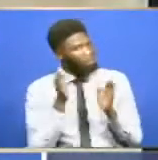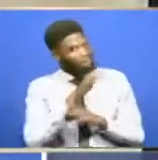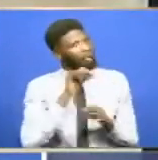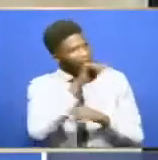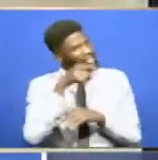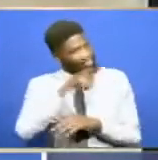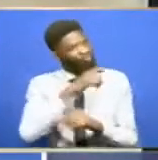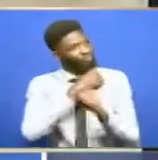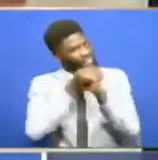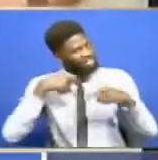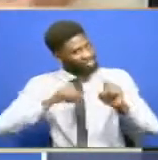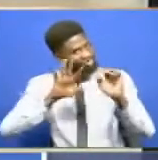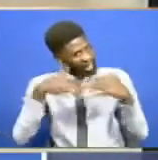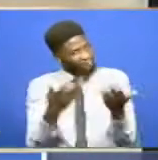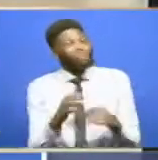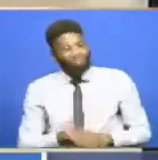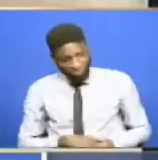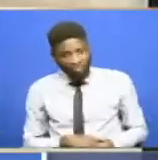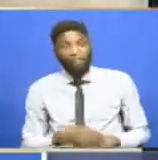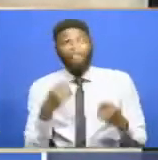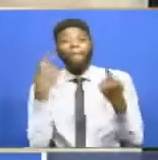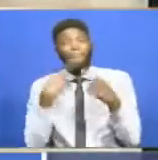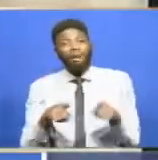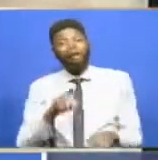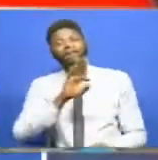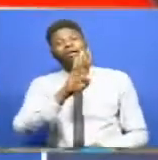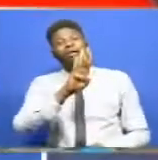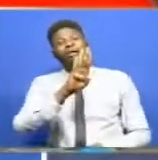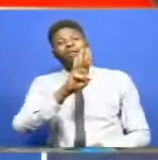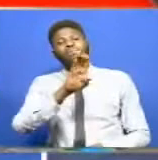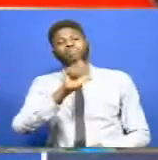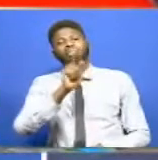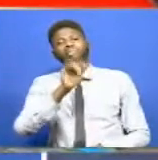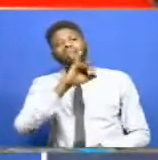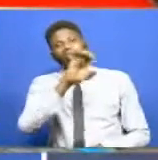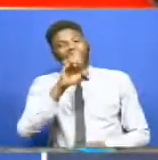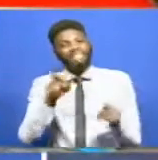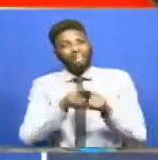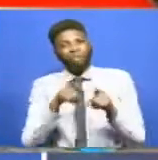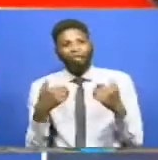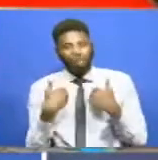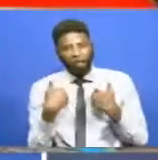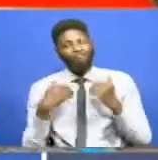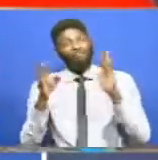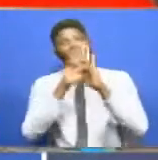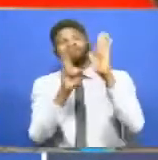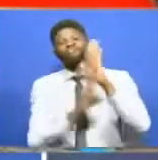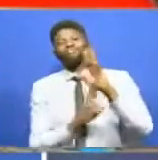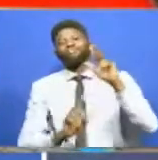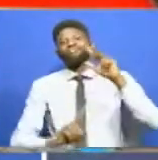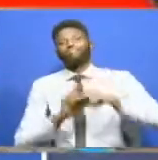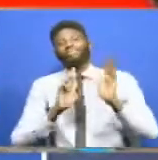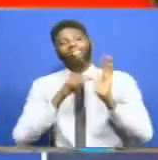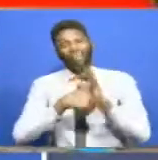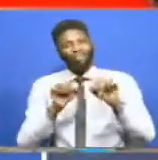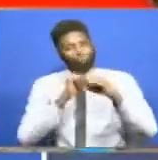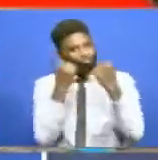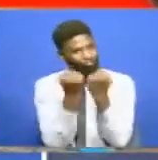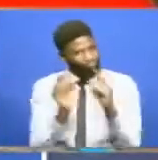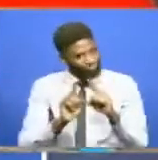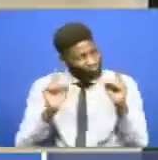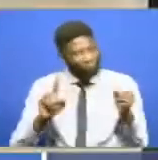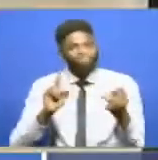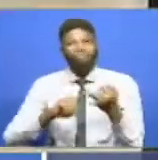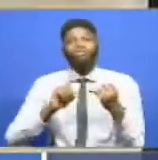are protecting yourself. Okay. But Beatrice, mm-hmm. then there was the issue of the protocols. Yes. You know, social distancing, staying